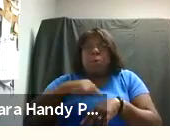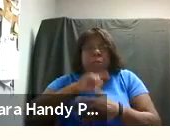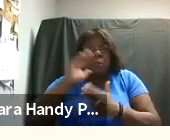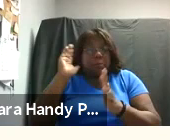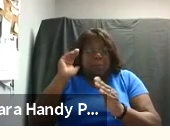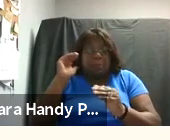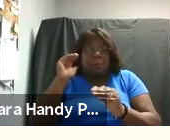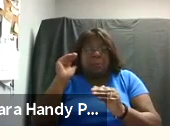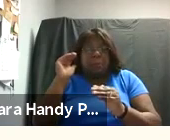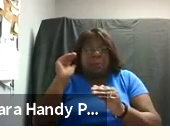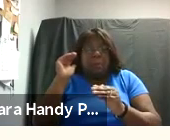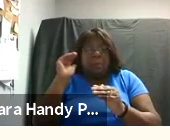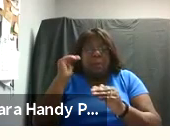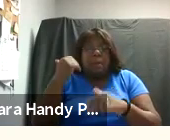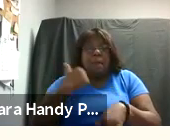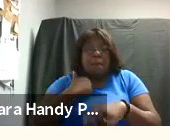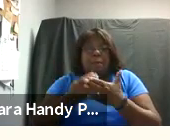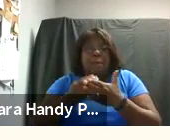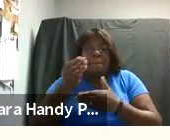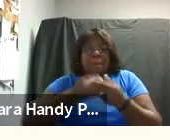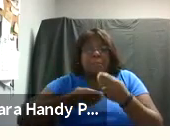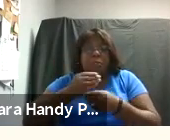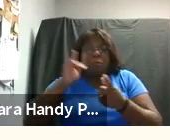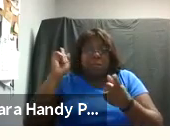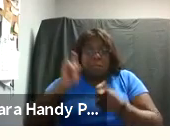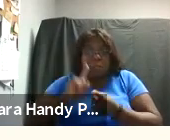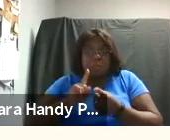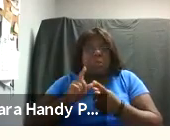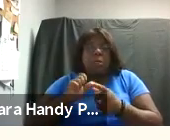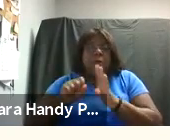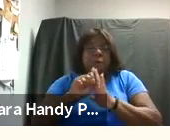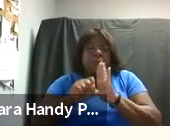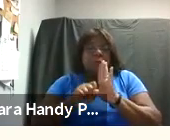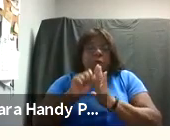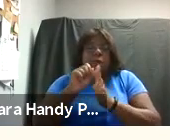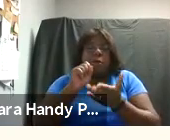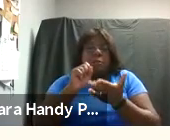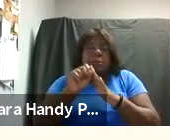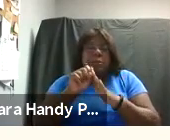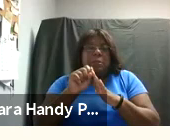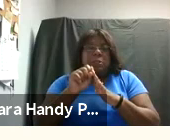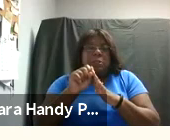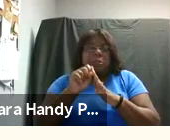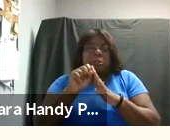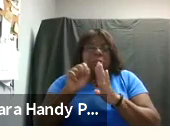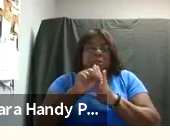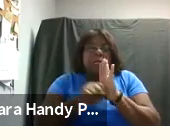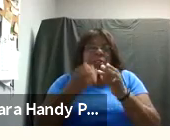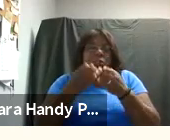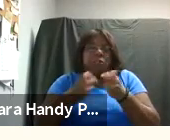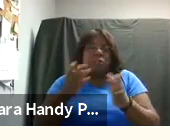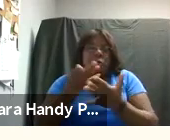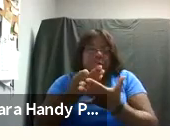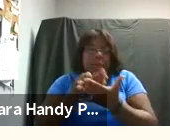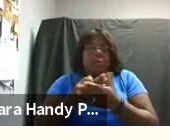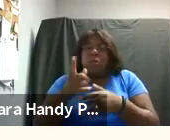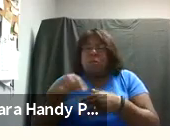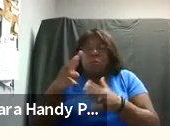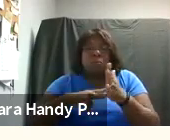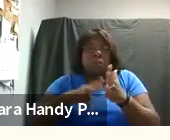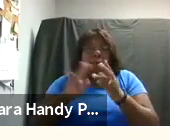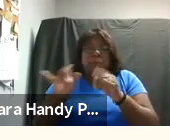expecting to have budget reductions of our state general fund, and you're reading the papers just as I'm